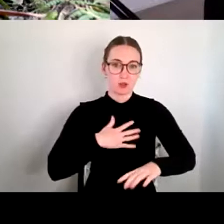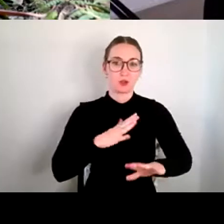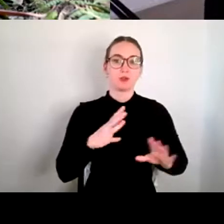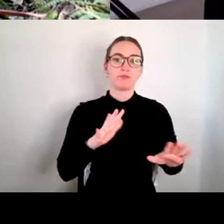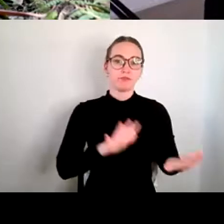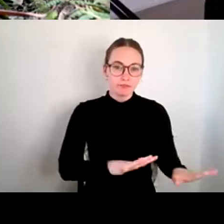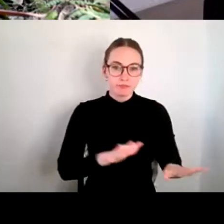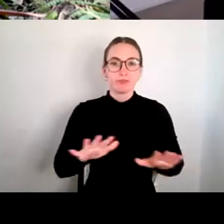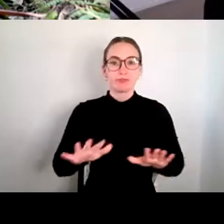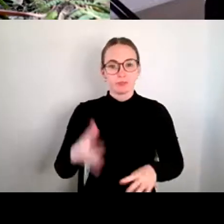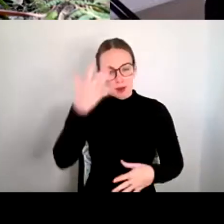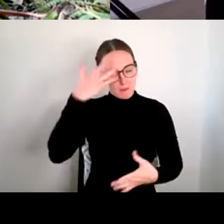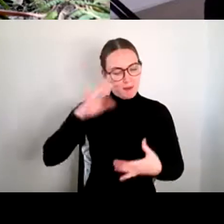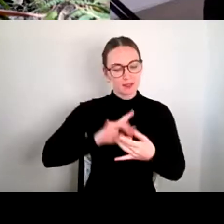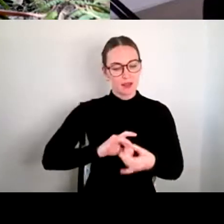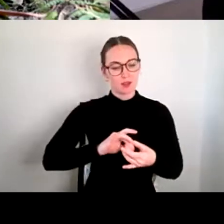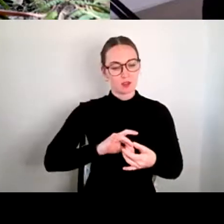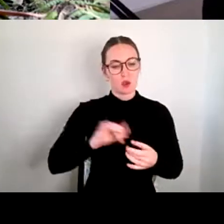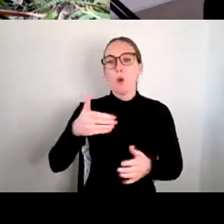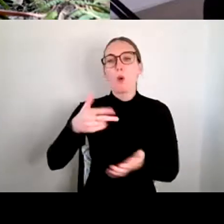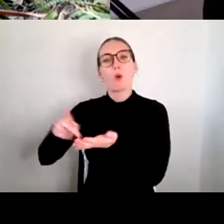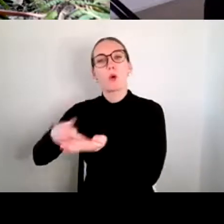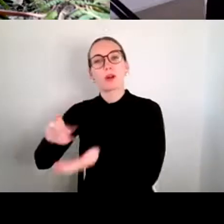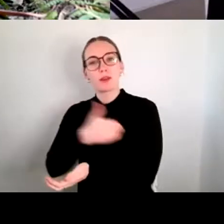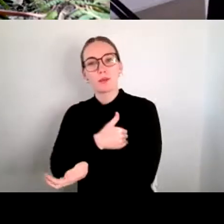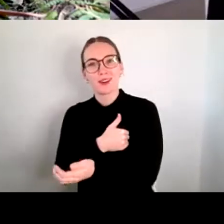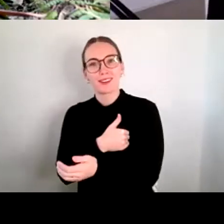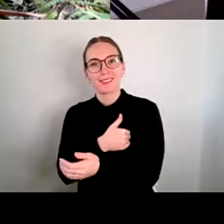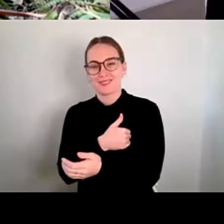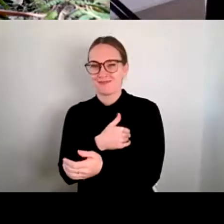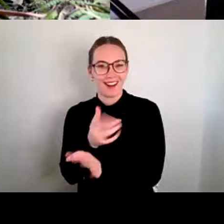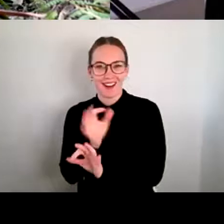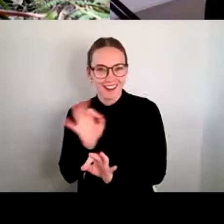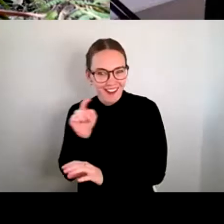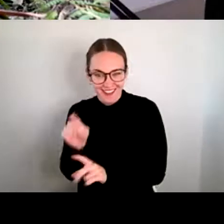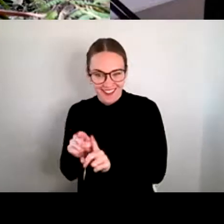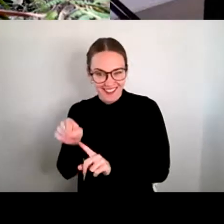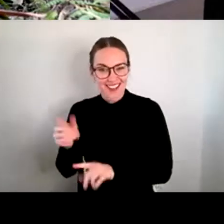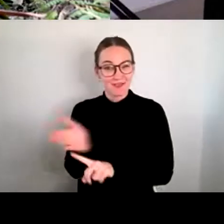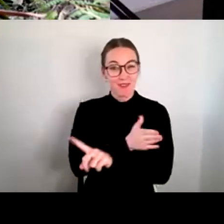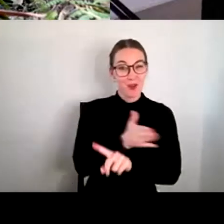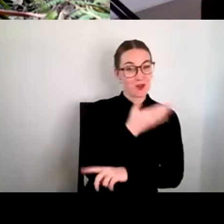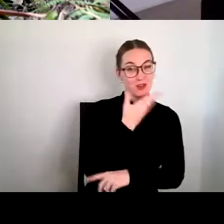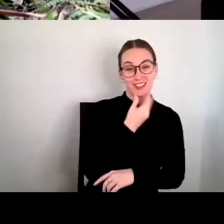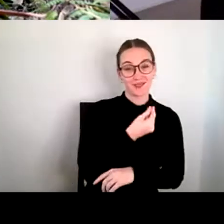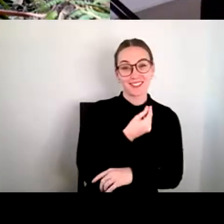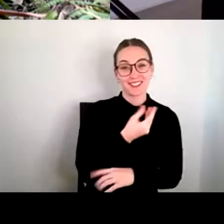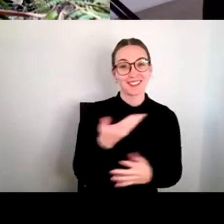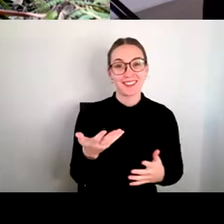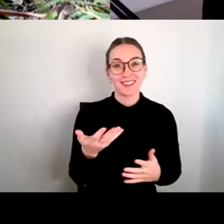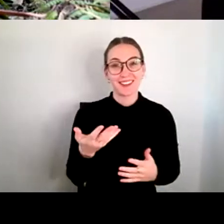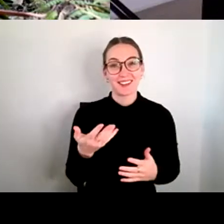go for a walk in the morning is now, you know, it hasn't happened since before Christmas. But I find that this practice, I find these